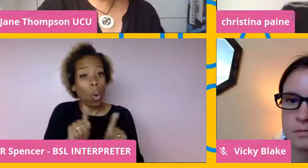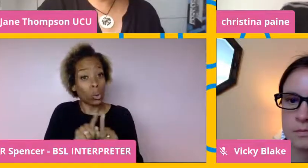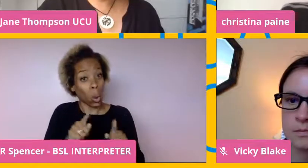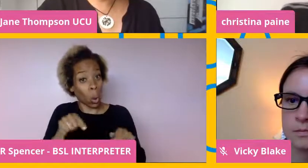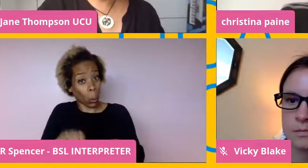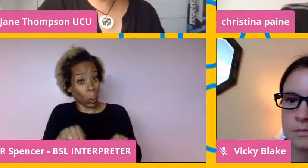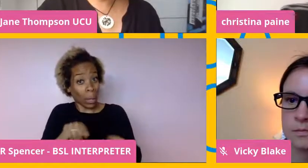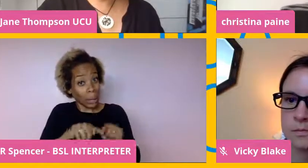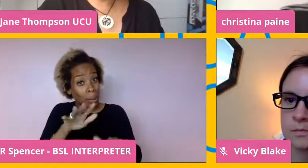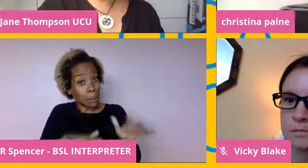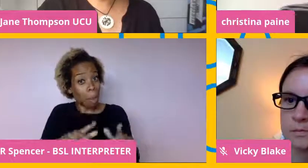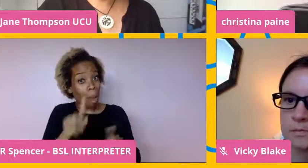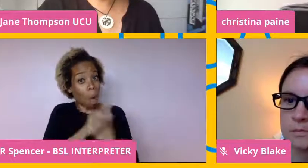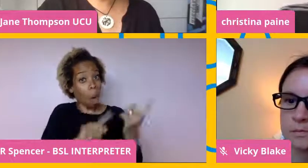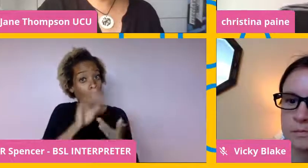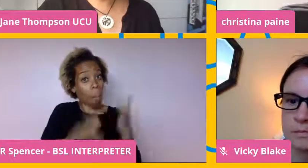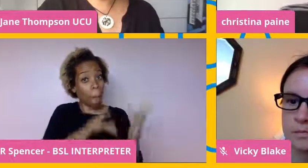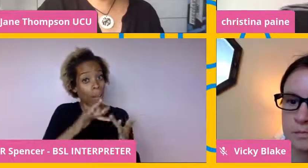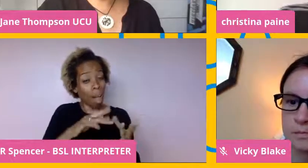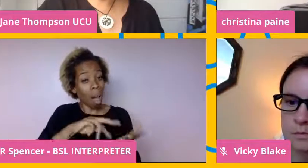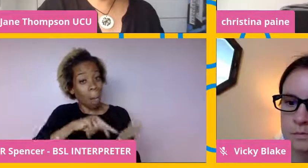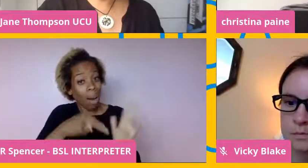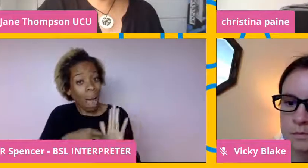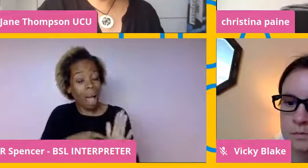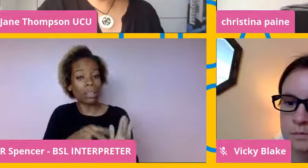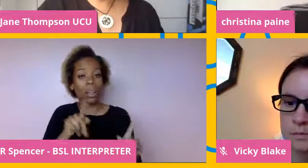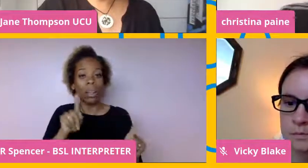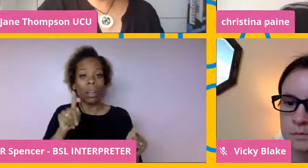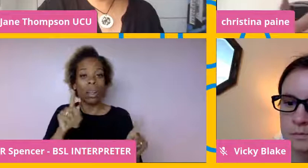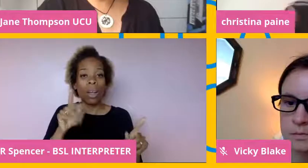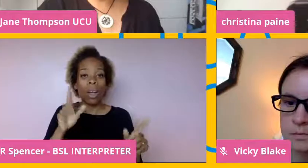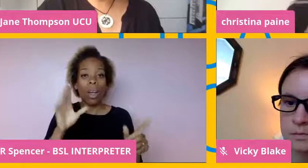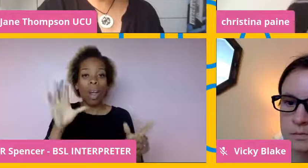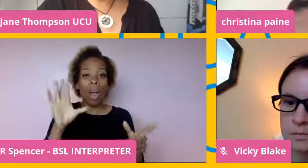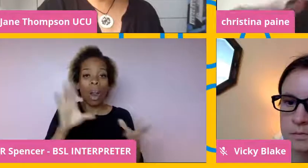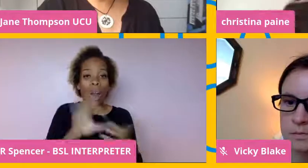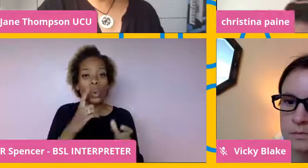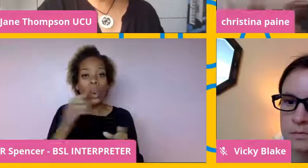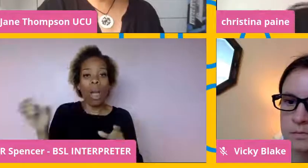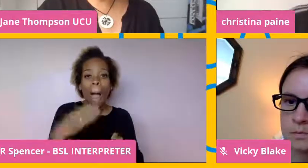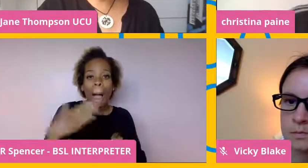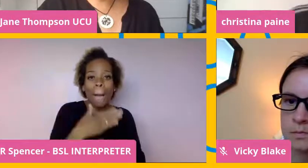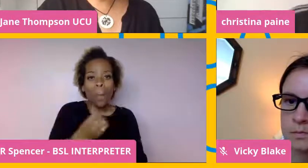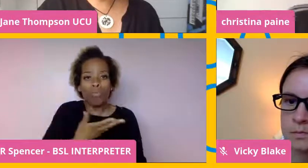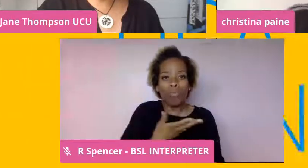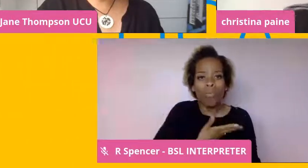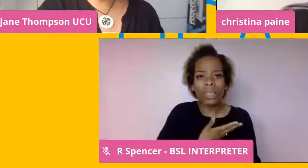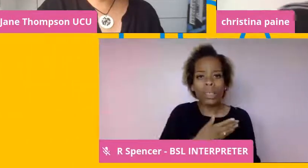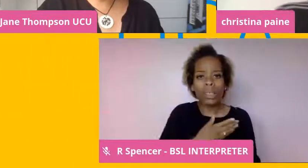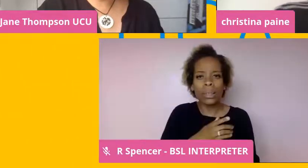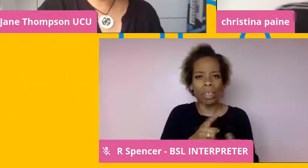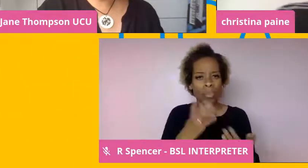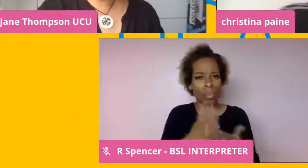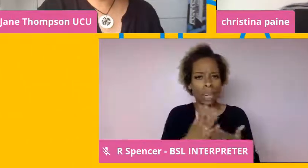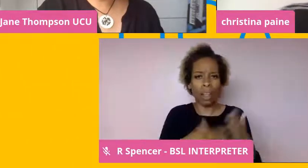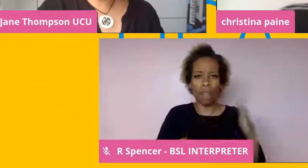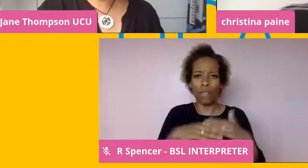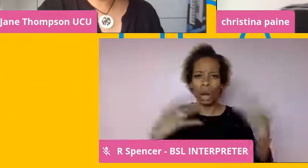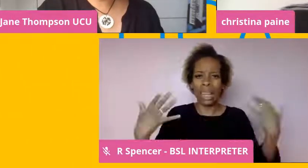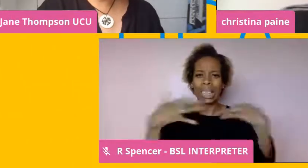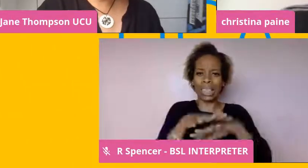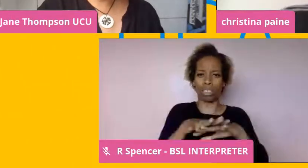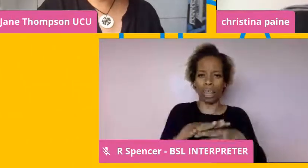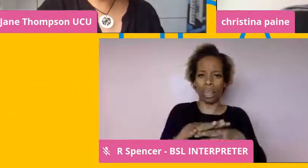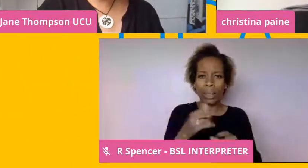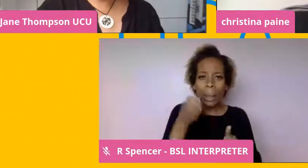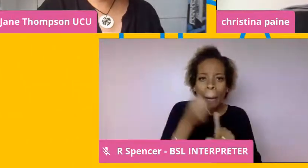providing guidance and these webinars. And there are several other webinars that are planned on employment rights and equalities and various other issues that are connected with this